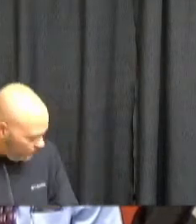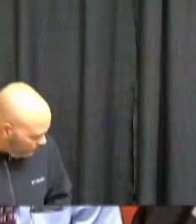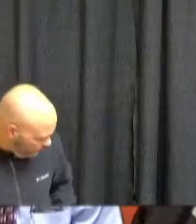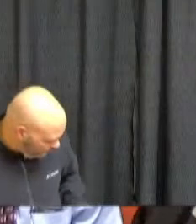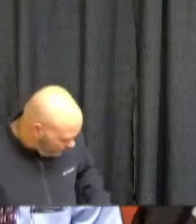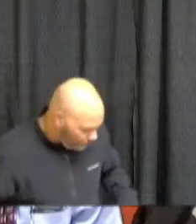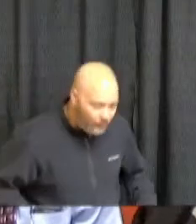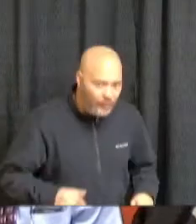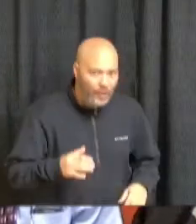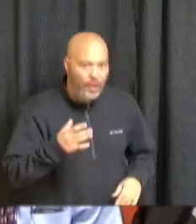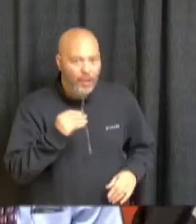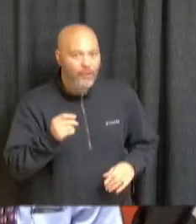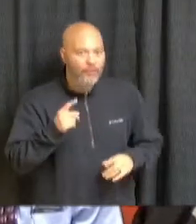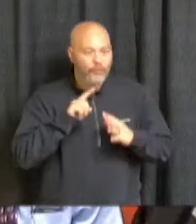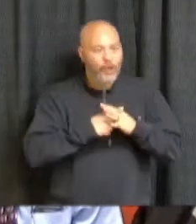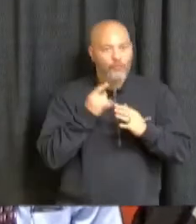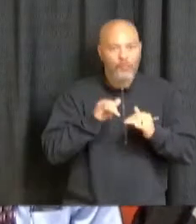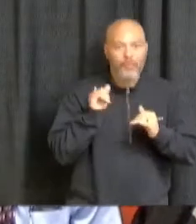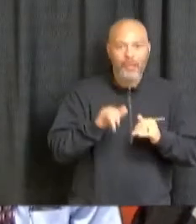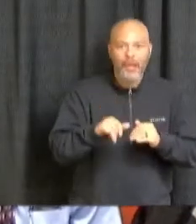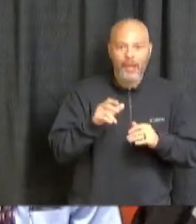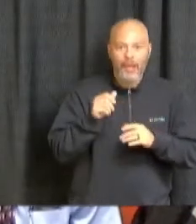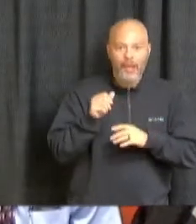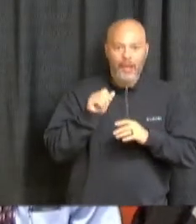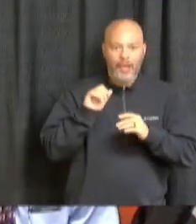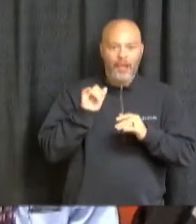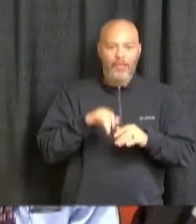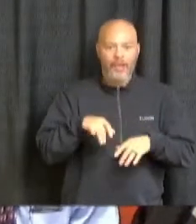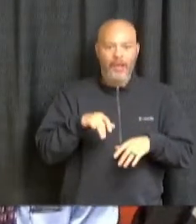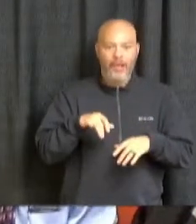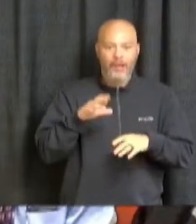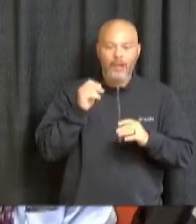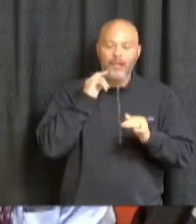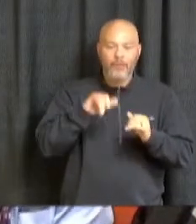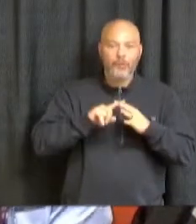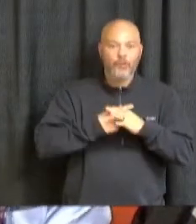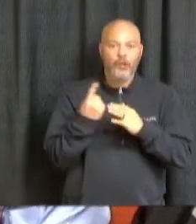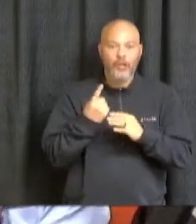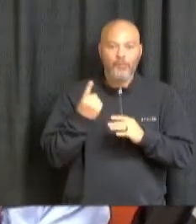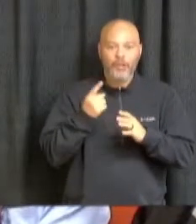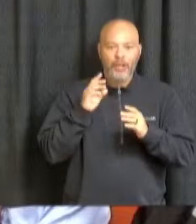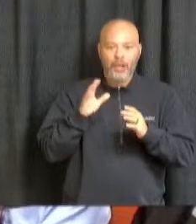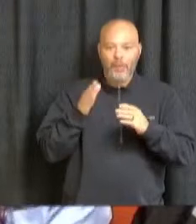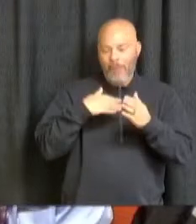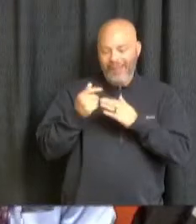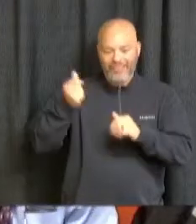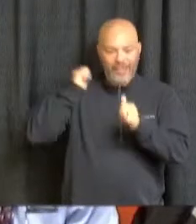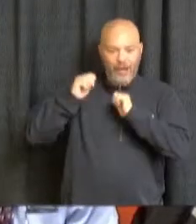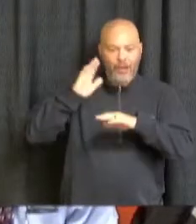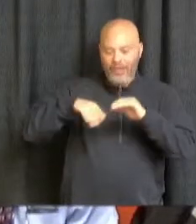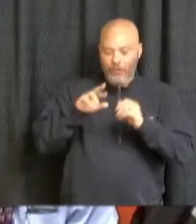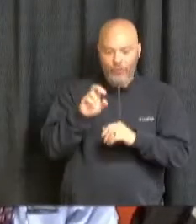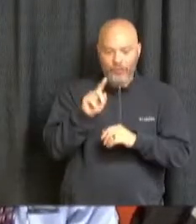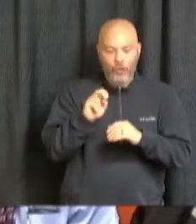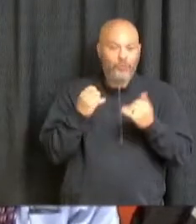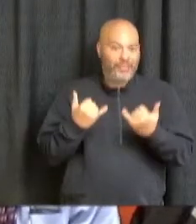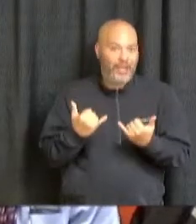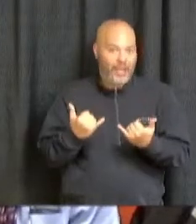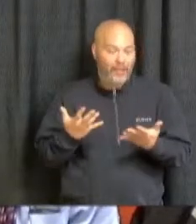Thinking about it kind of from that angle, it could still easily be turned into something back there, even if it wasn't rezoned